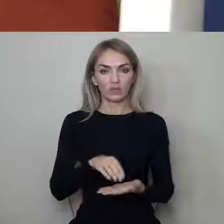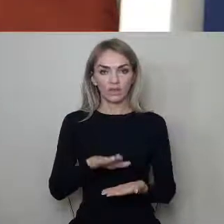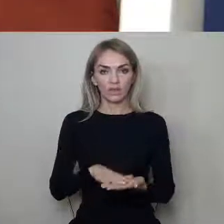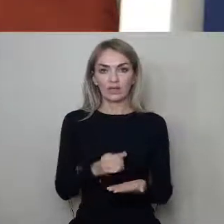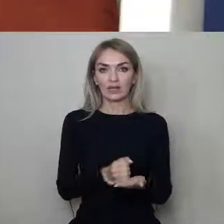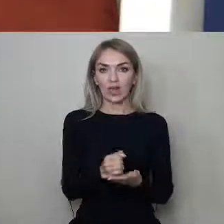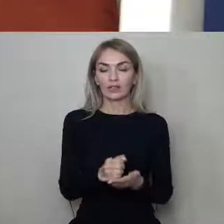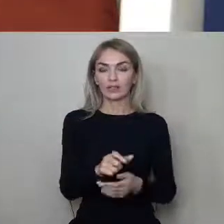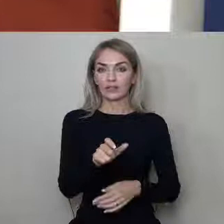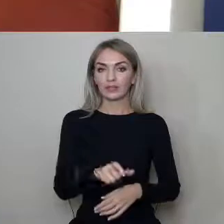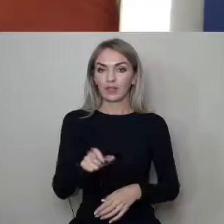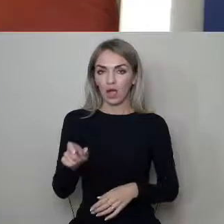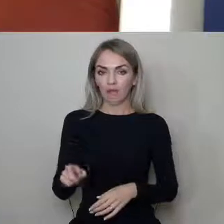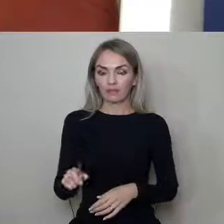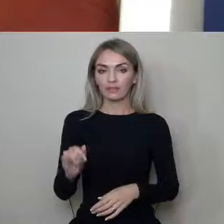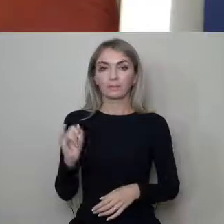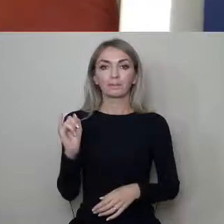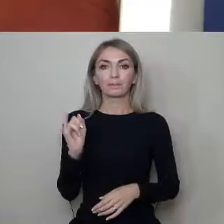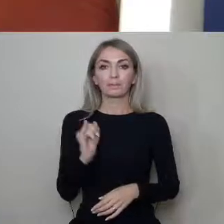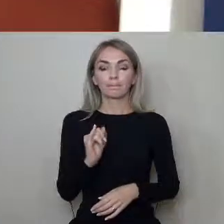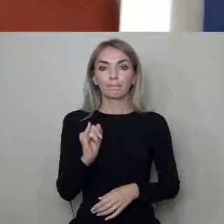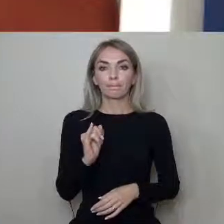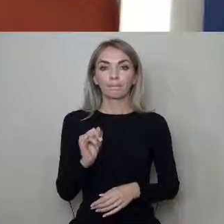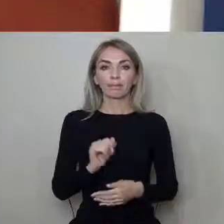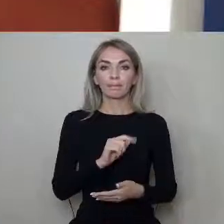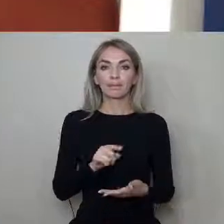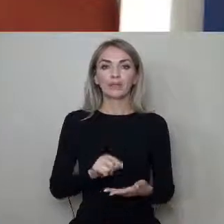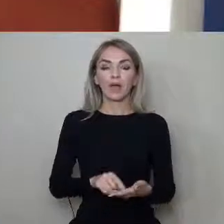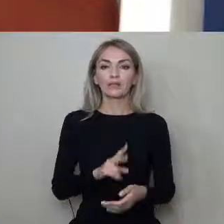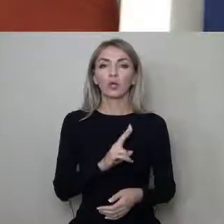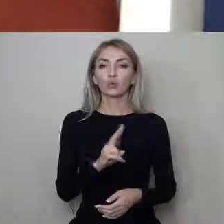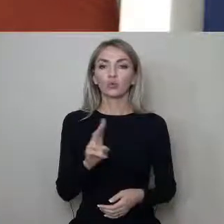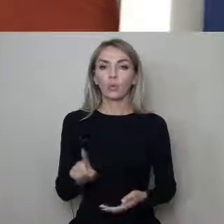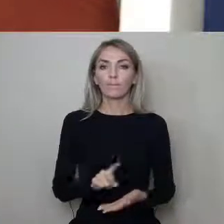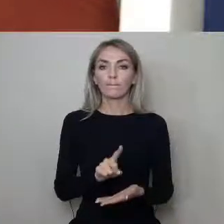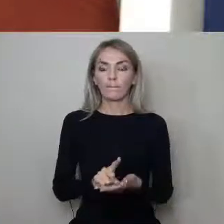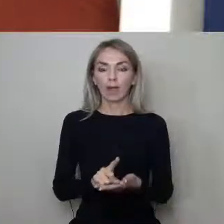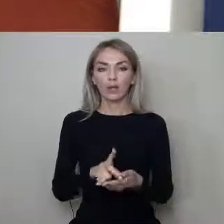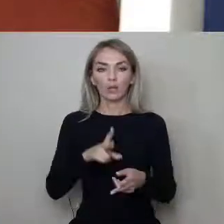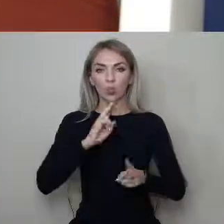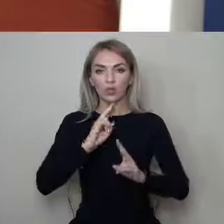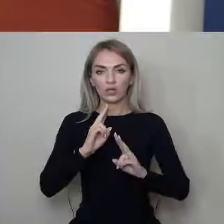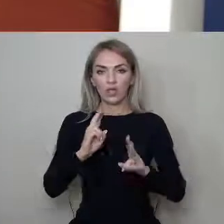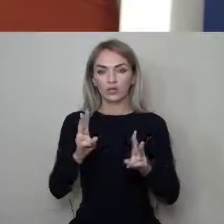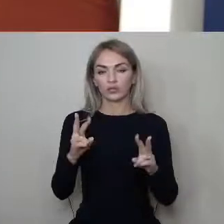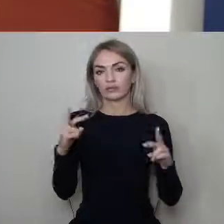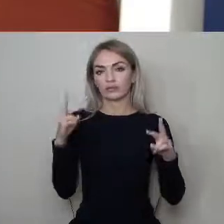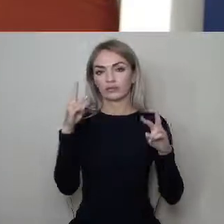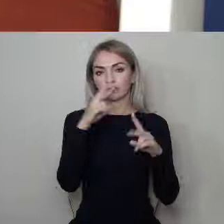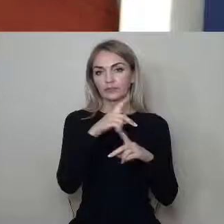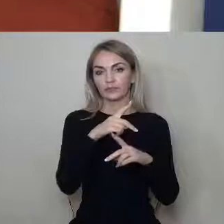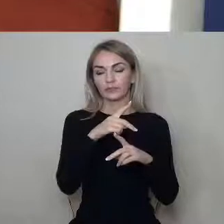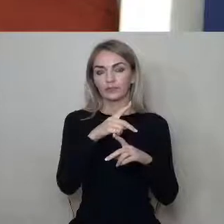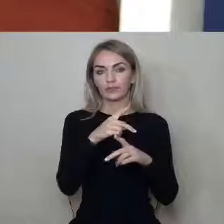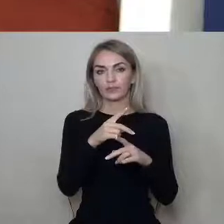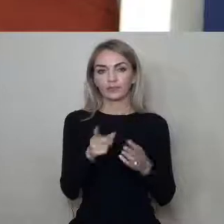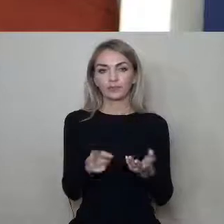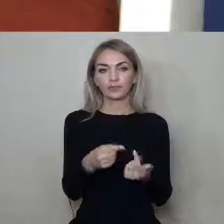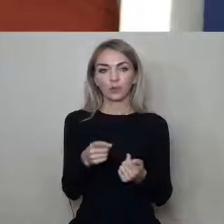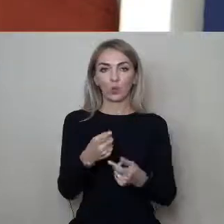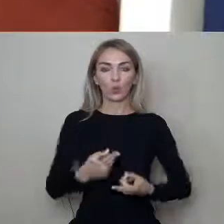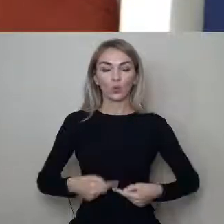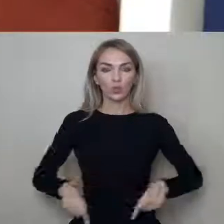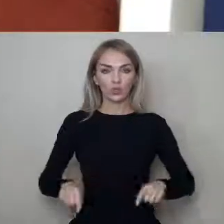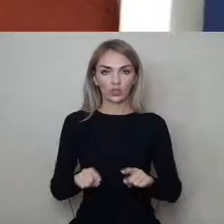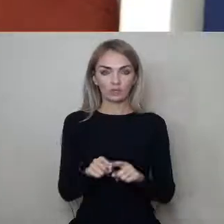we haven't had the registered candidates when the constituencies were delineated, and again, so